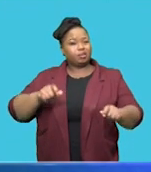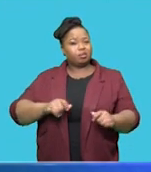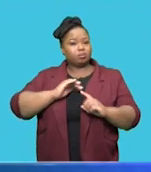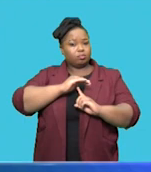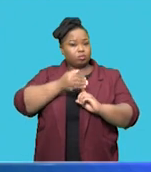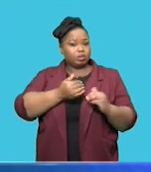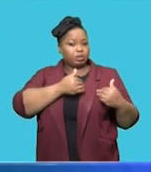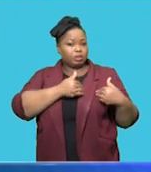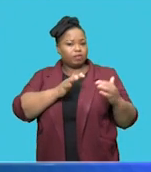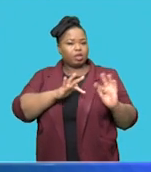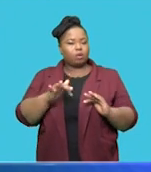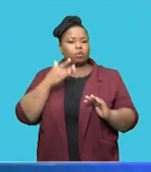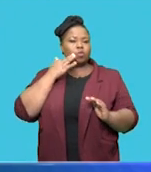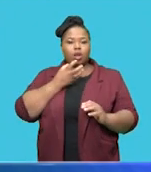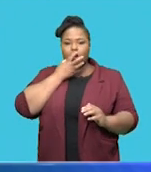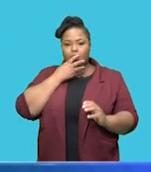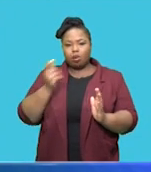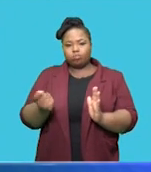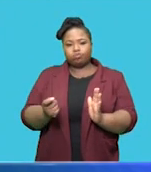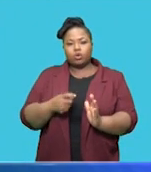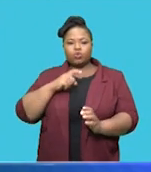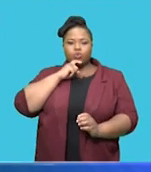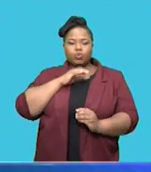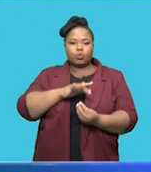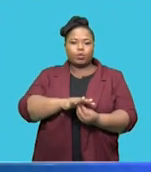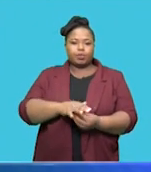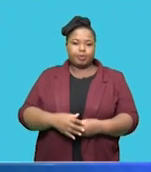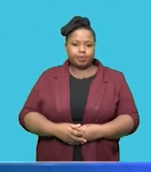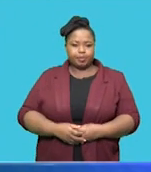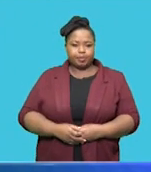xa usebenzisa izixhobo zokufundubeza.